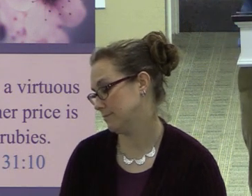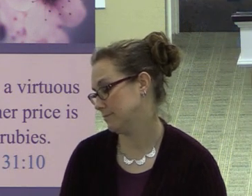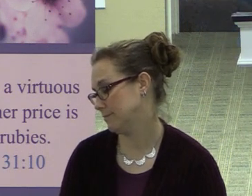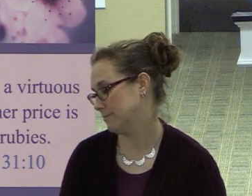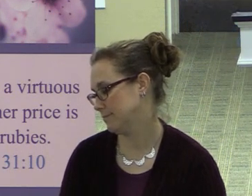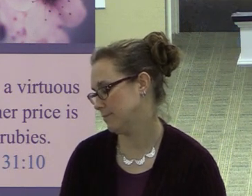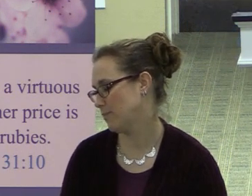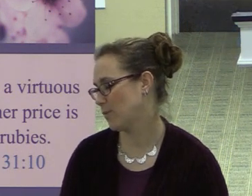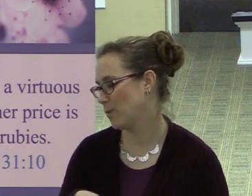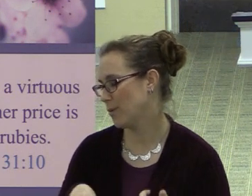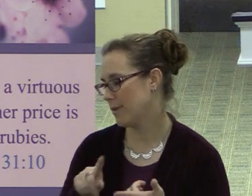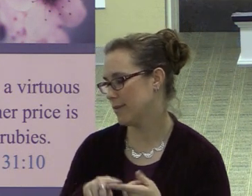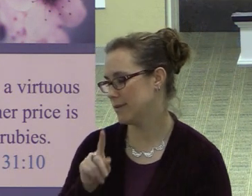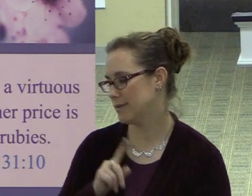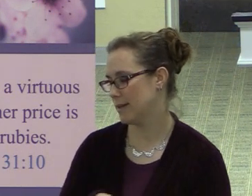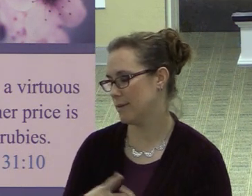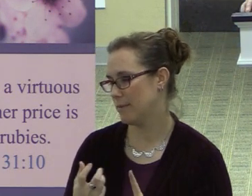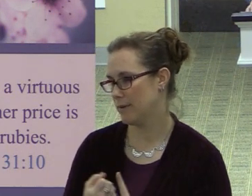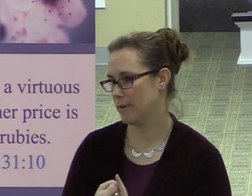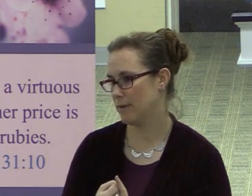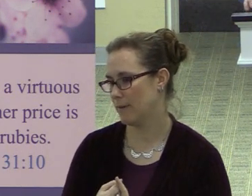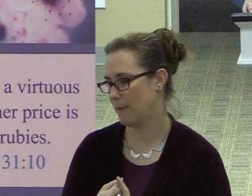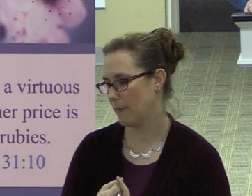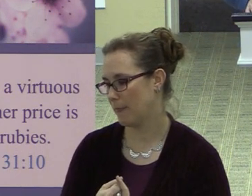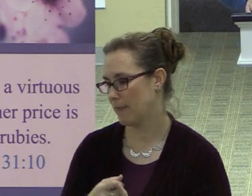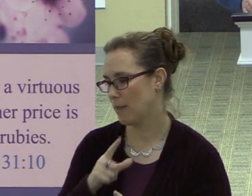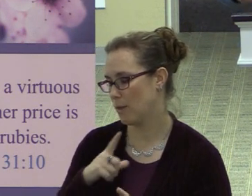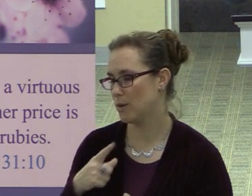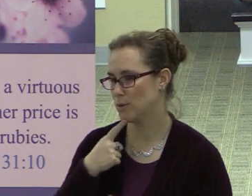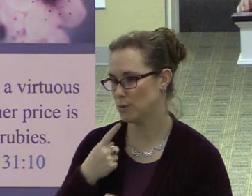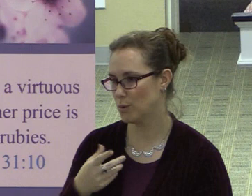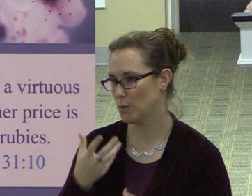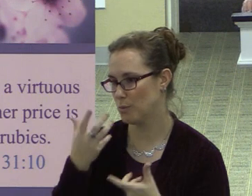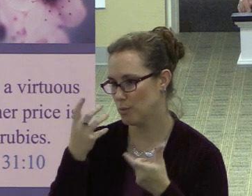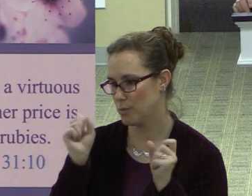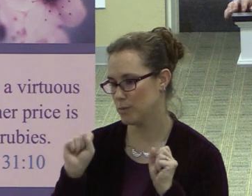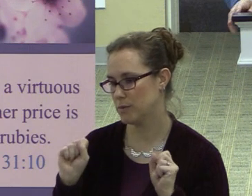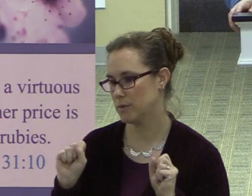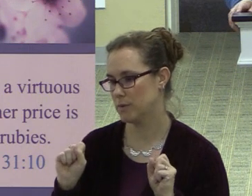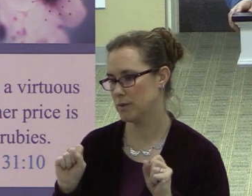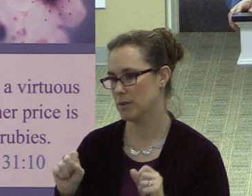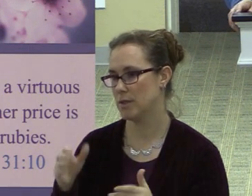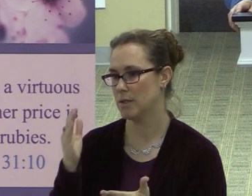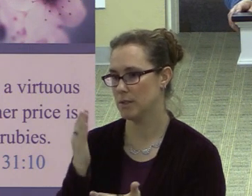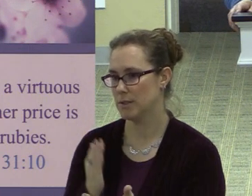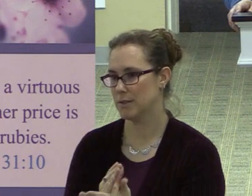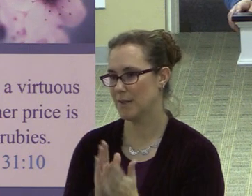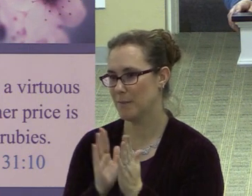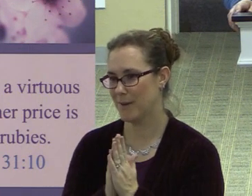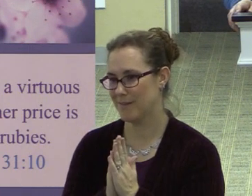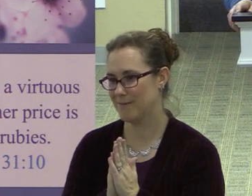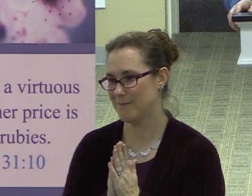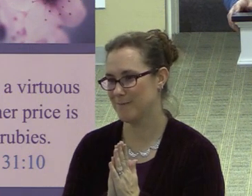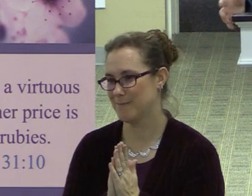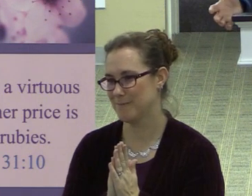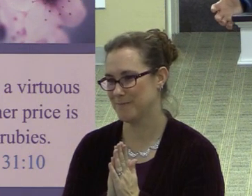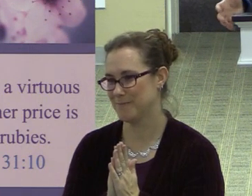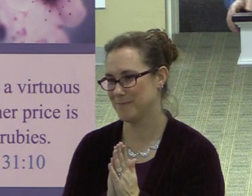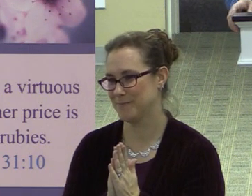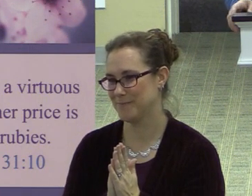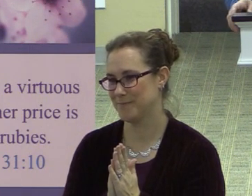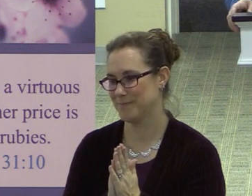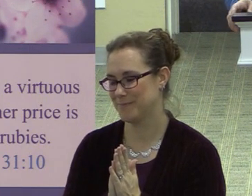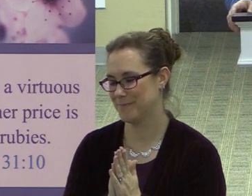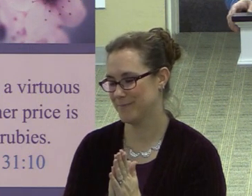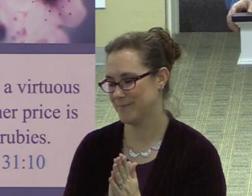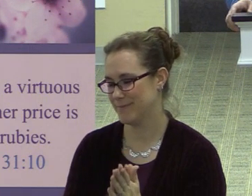And when the time hit, notice what the Lord told Moses. I like that. He basically told Moses, stop praying. That's what he